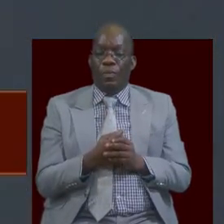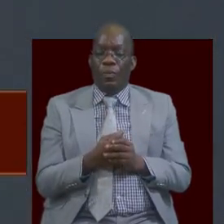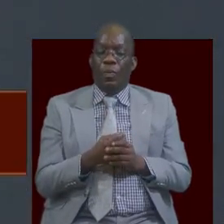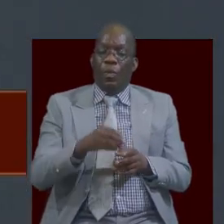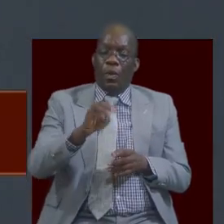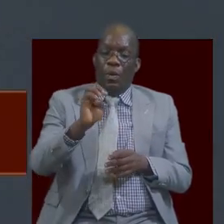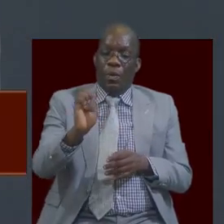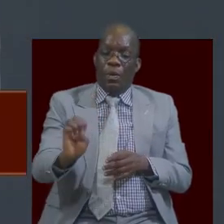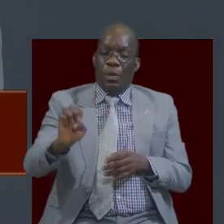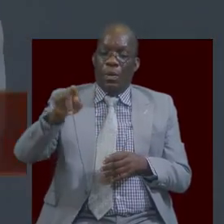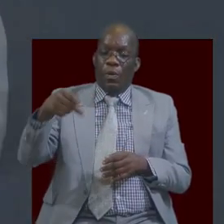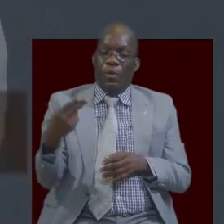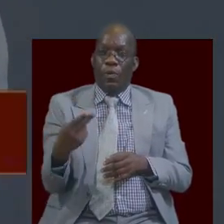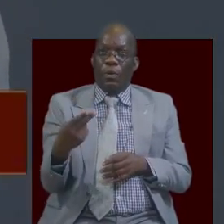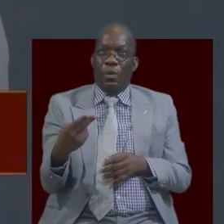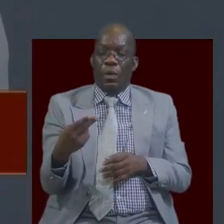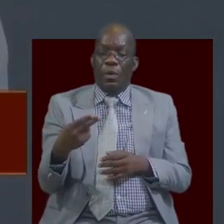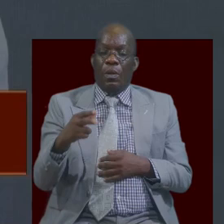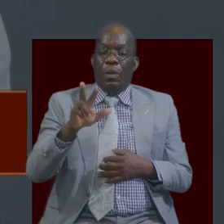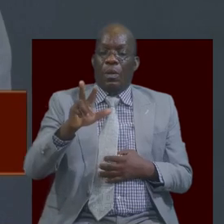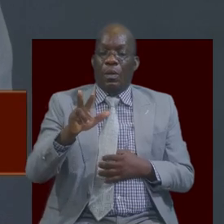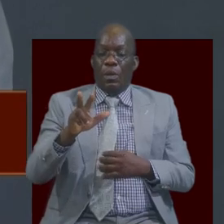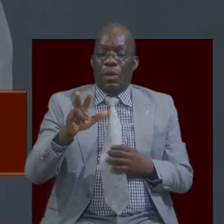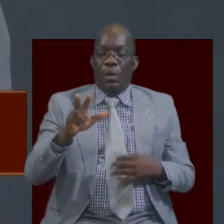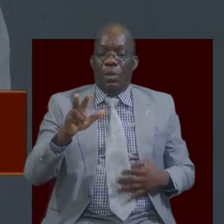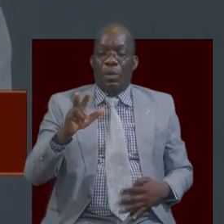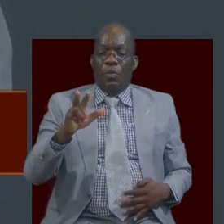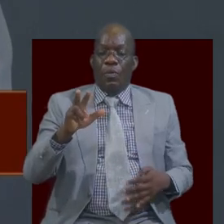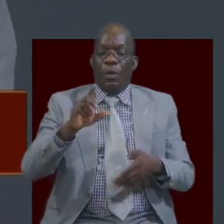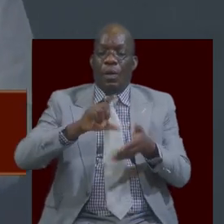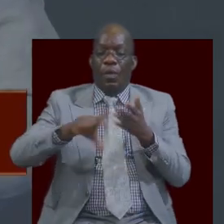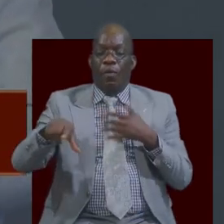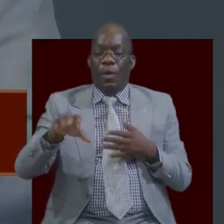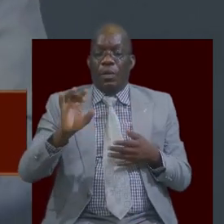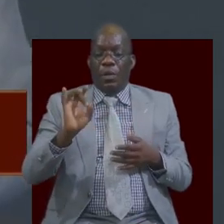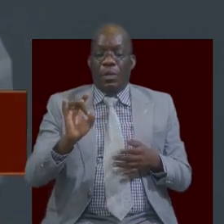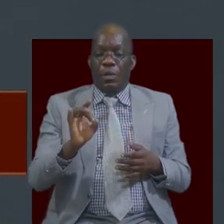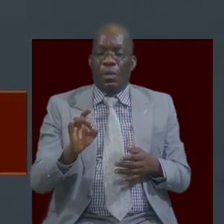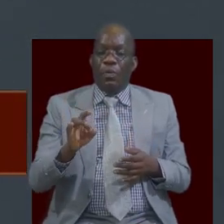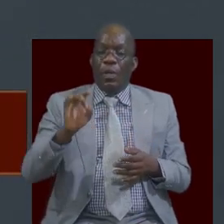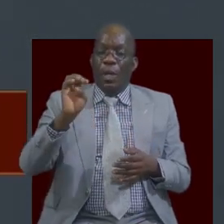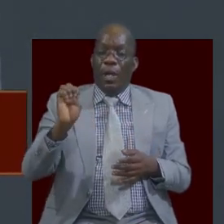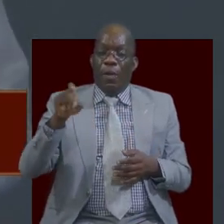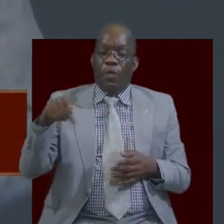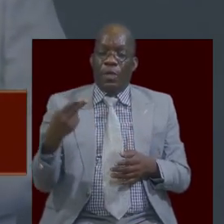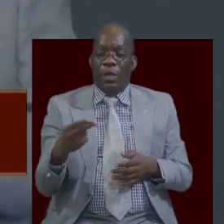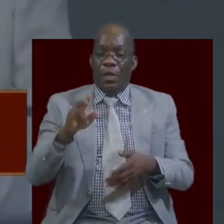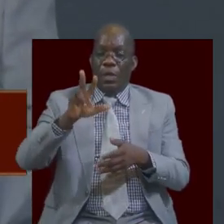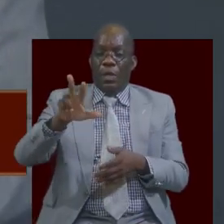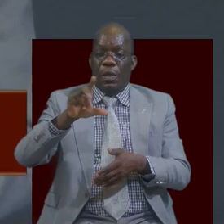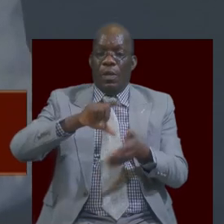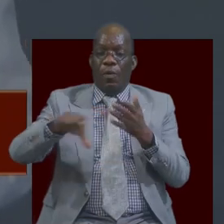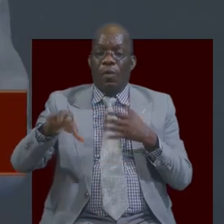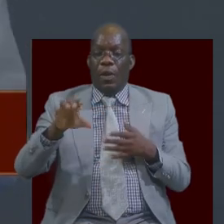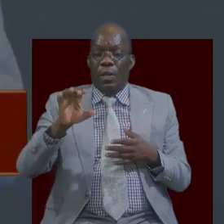Ephesians chapter 3, reading from verse 8. Ephesians chapter 3 verse 8, unto